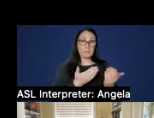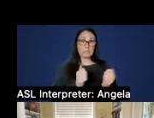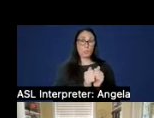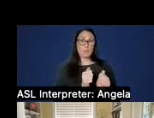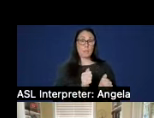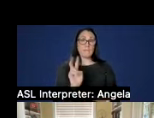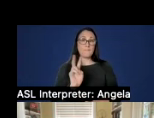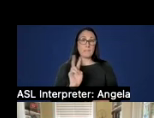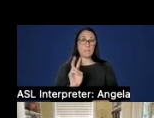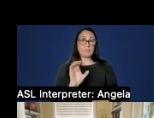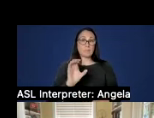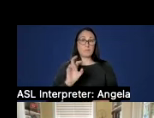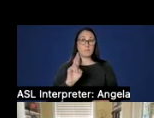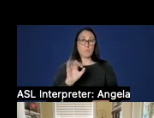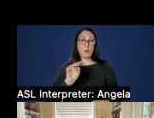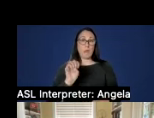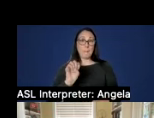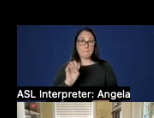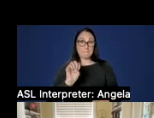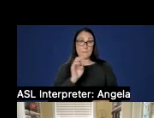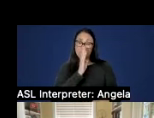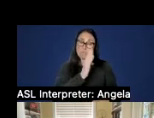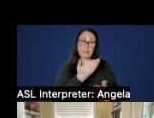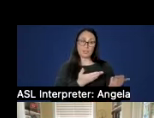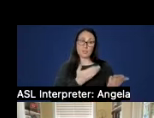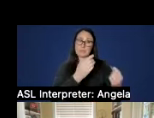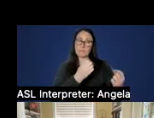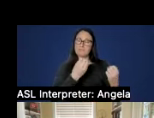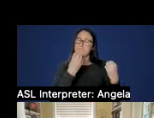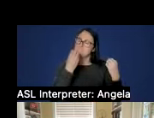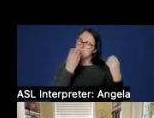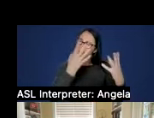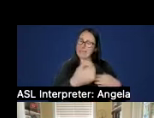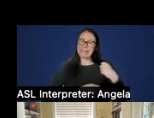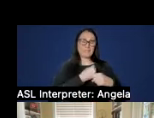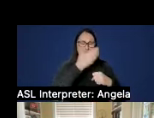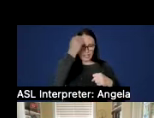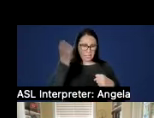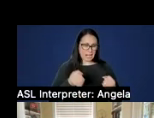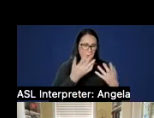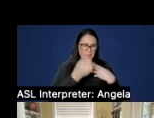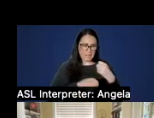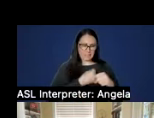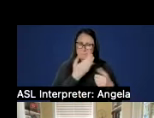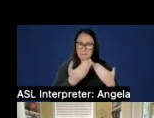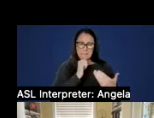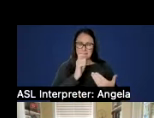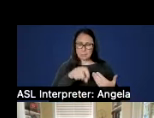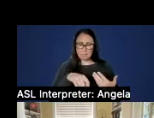crime for a long time. I always forget the number of years. Maybe I'm not supposed to remember the number of